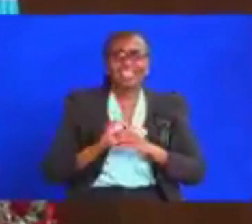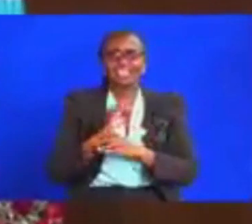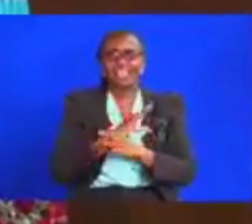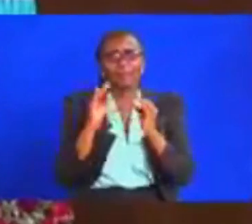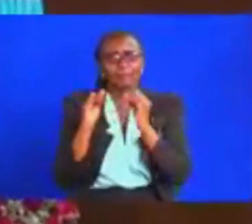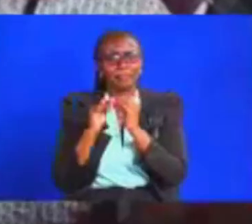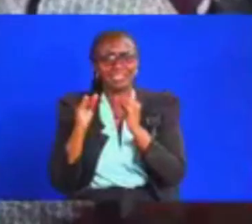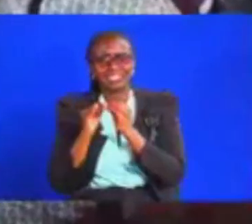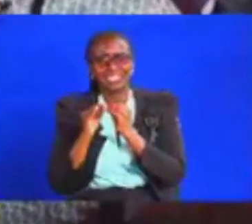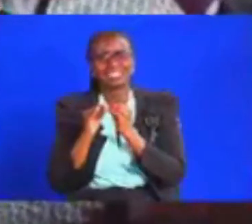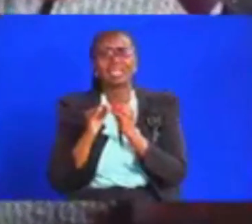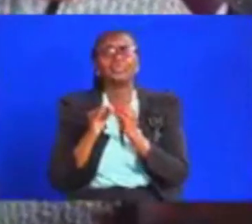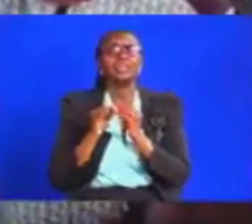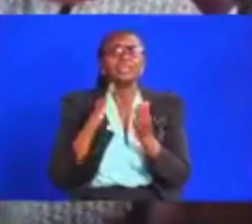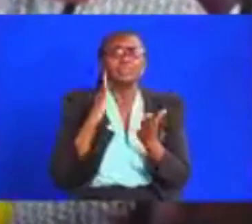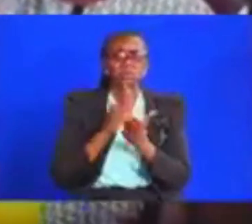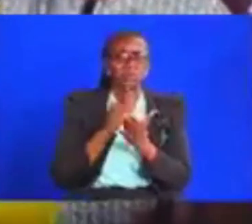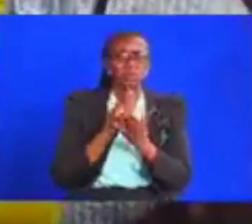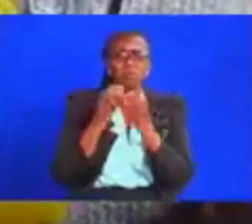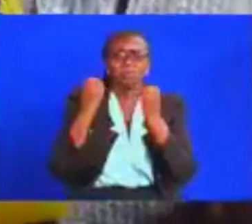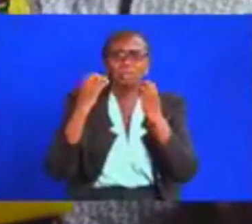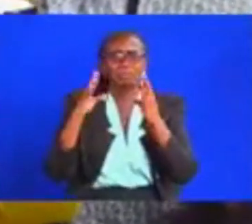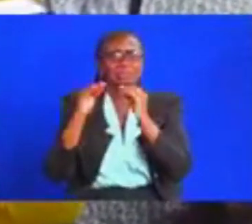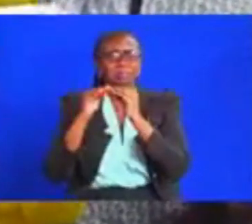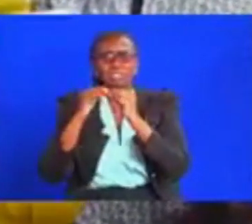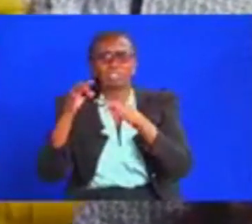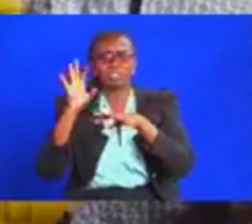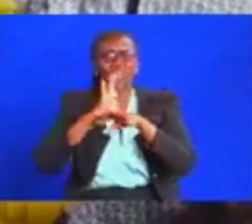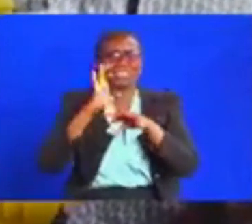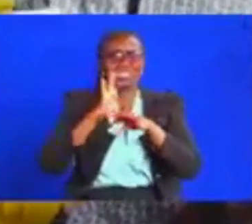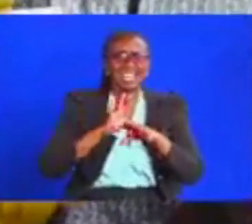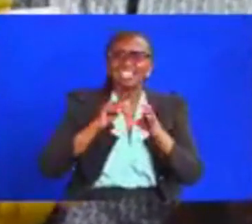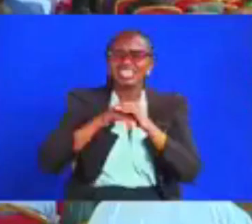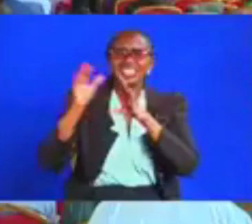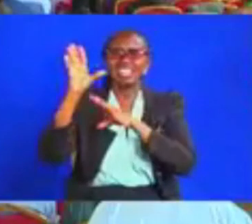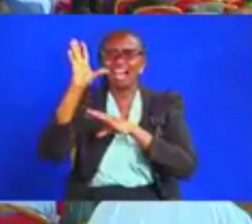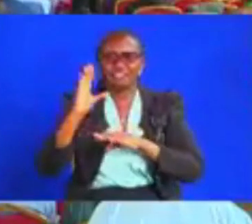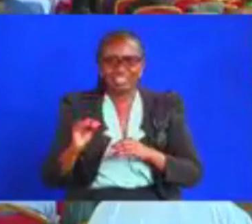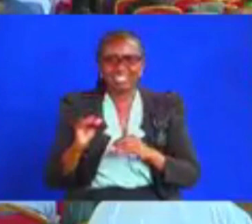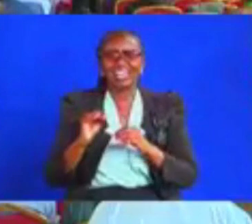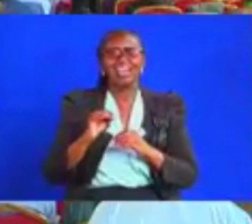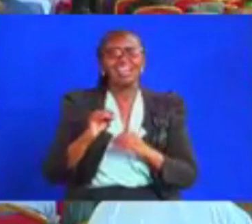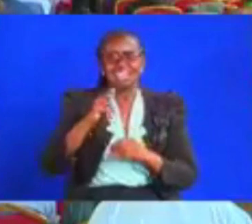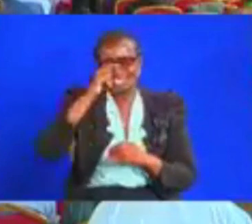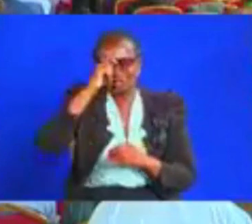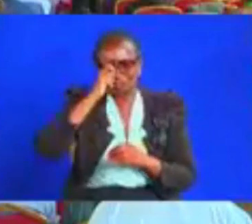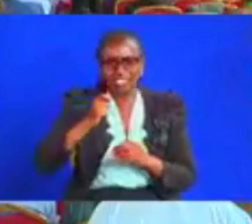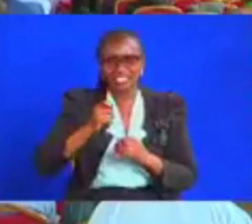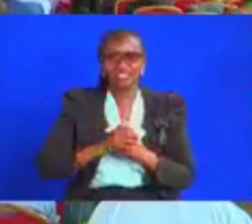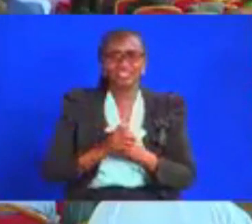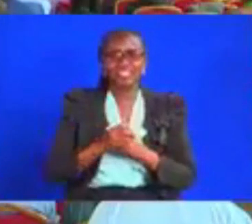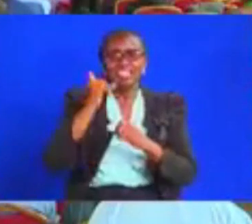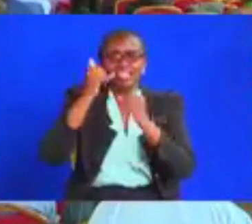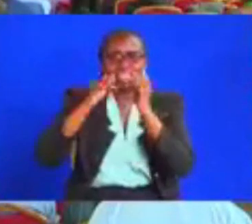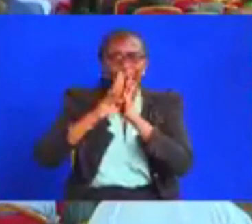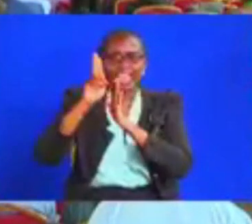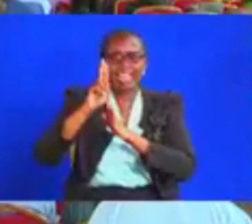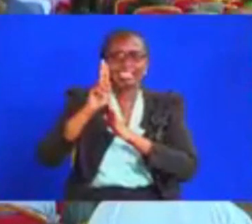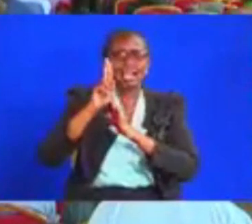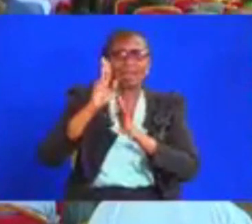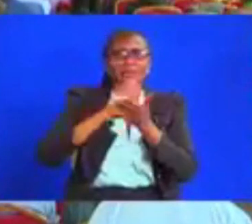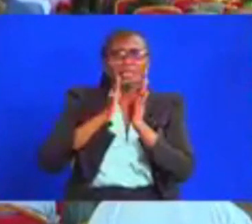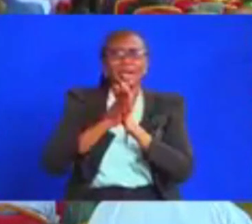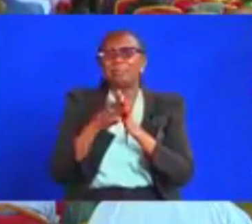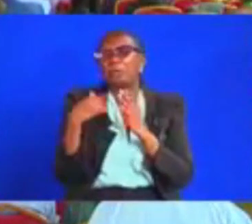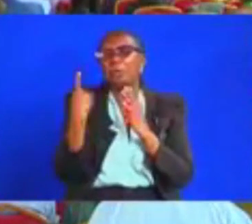crusades. Unfortunately, many crusades right now across Africa, and I say it respectfully, they end up being just a display